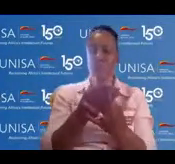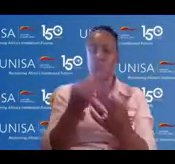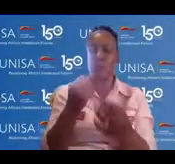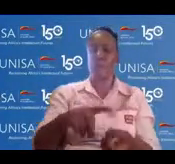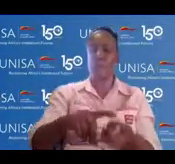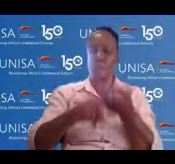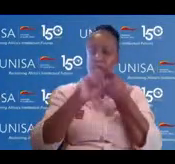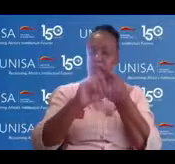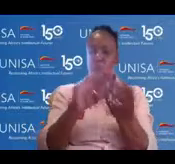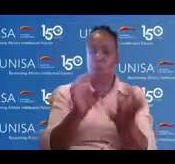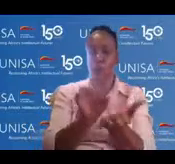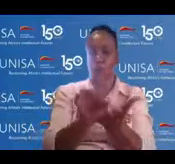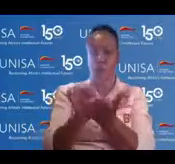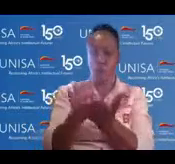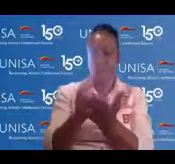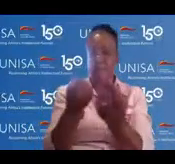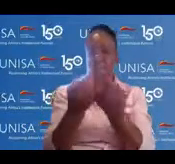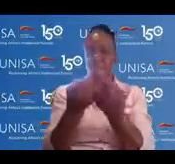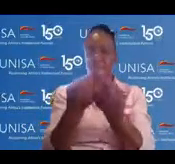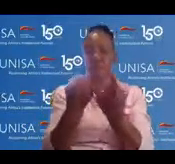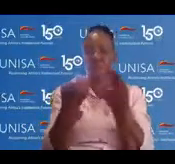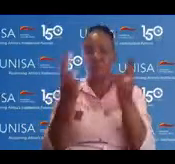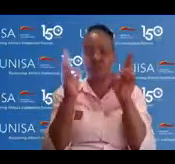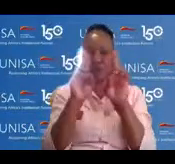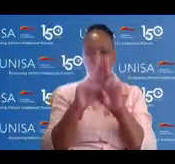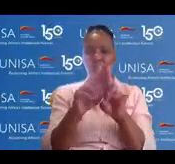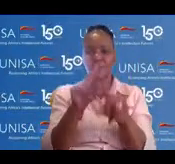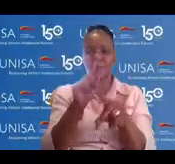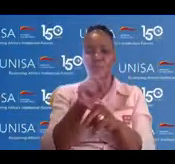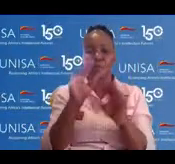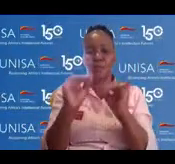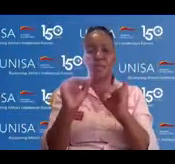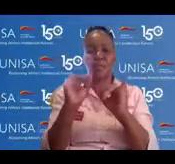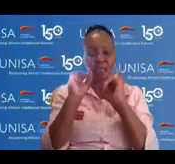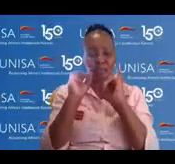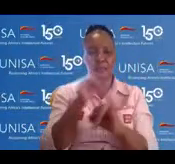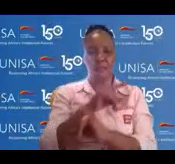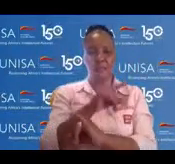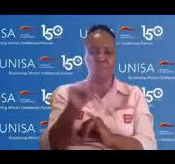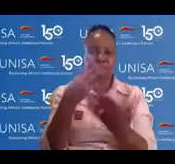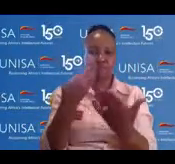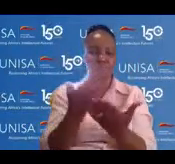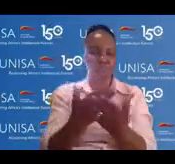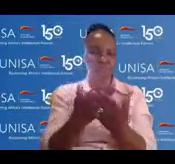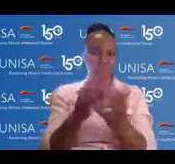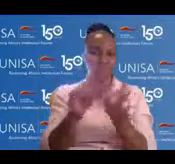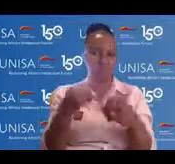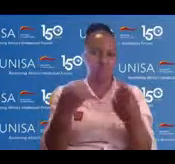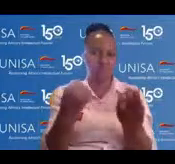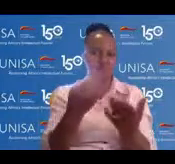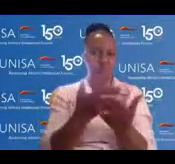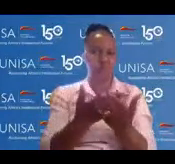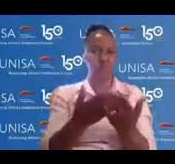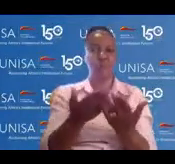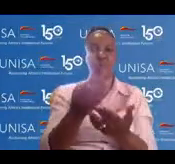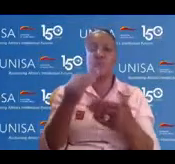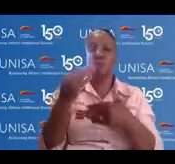university. And that is very, very serious for you. You will not be able to continue with your studies, putting your life on